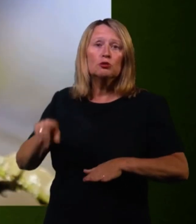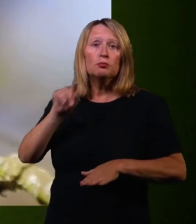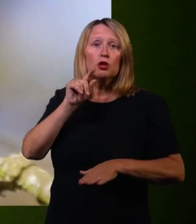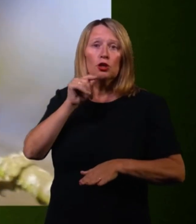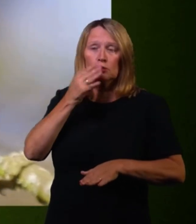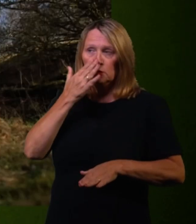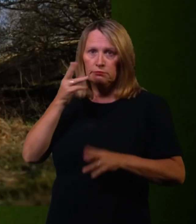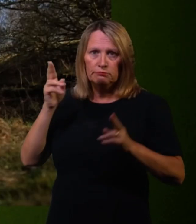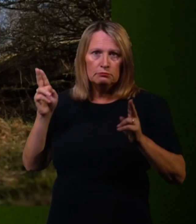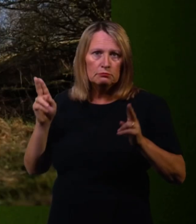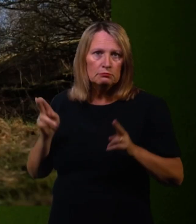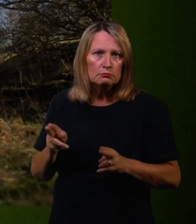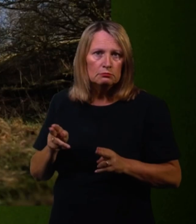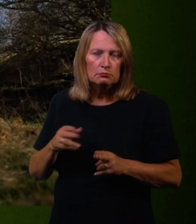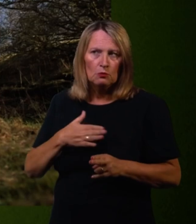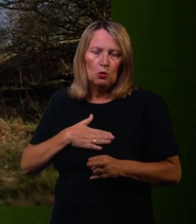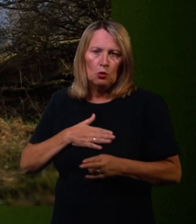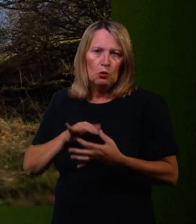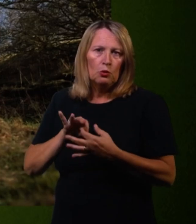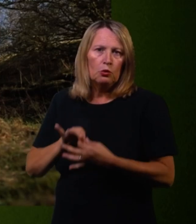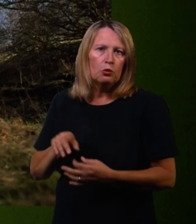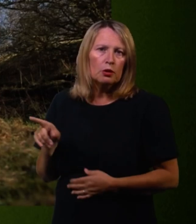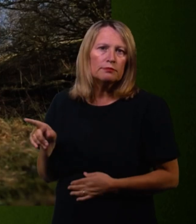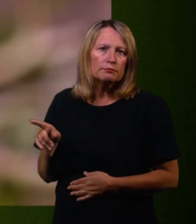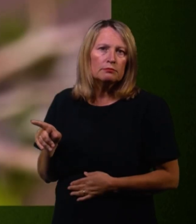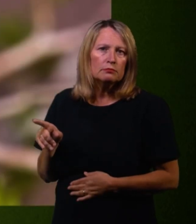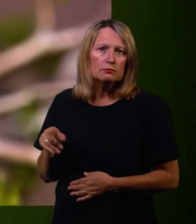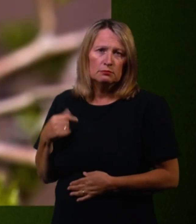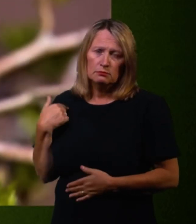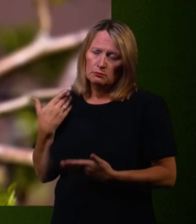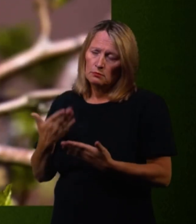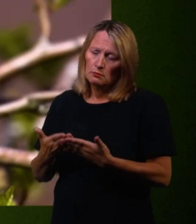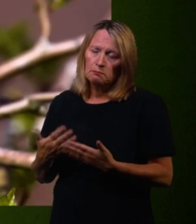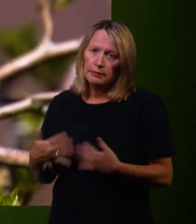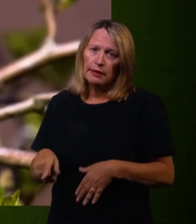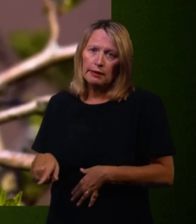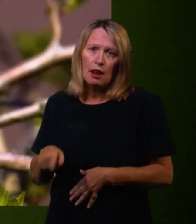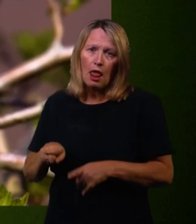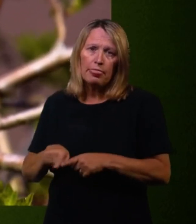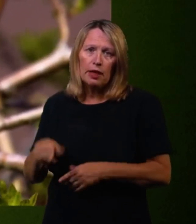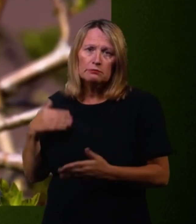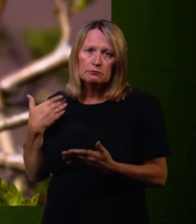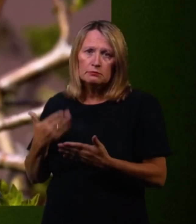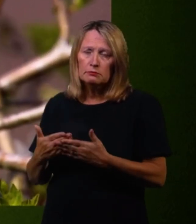British birds is one that is very close to my heart, has been for quite some time.